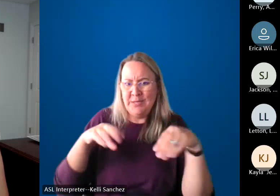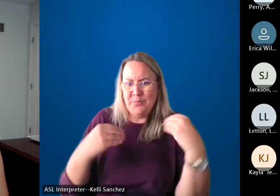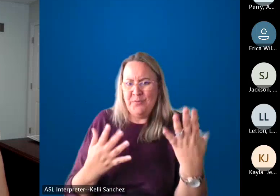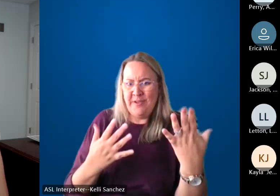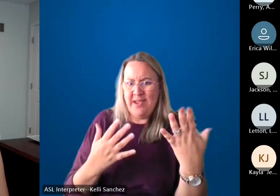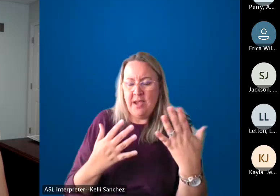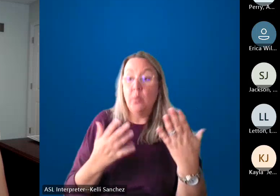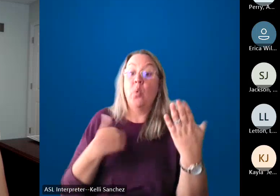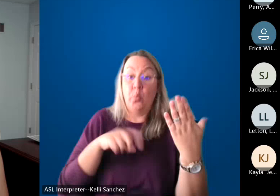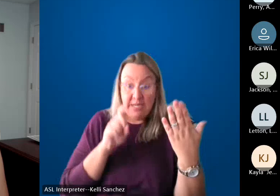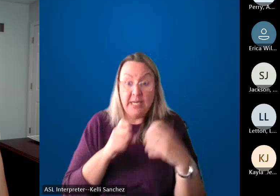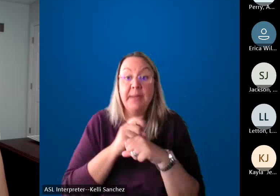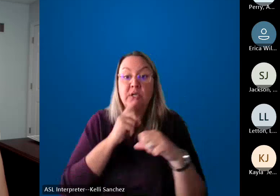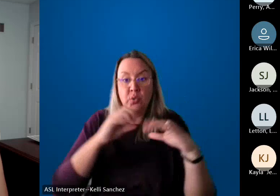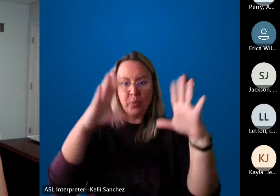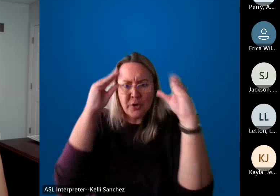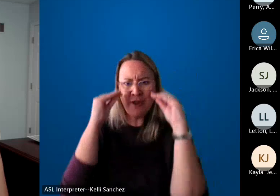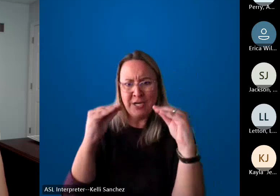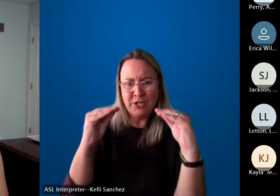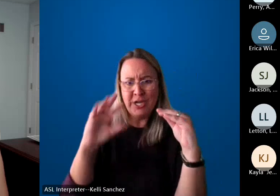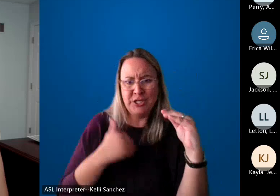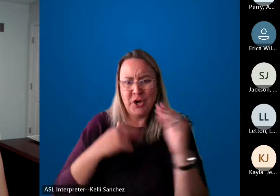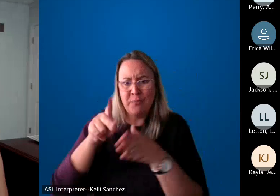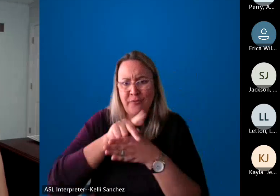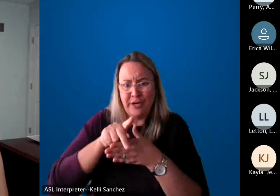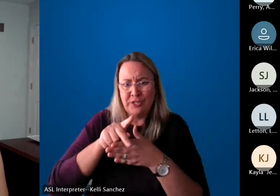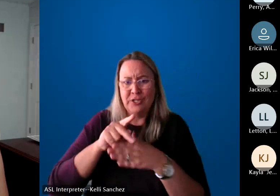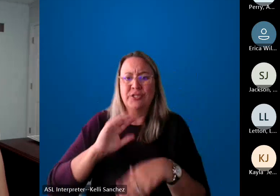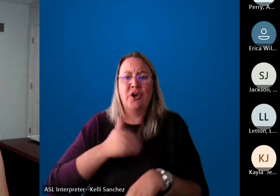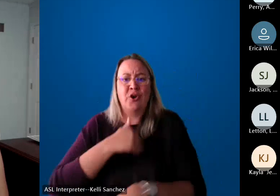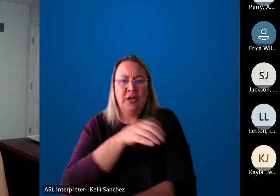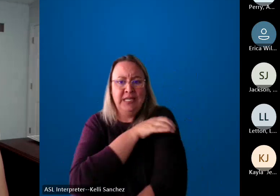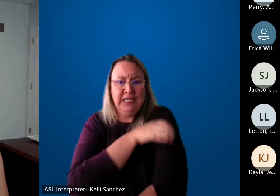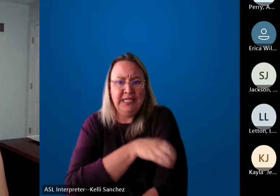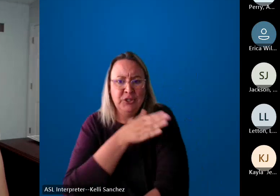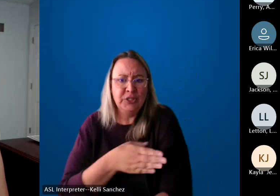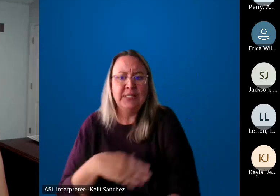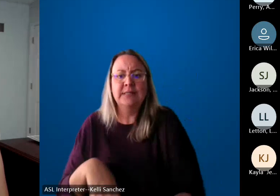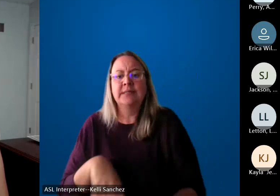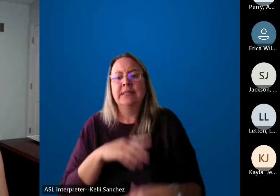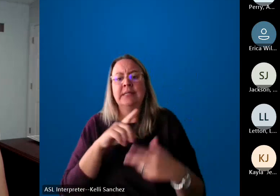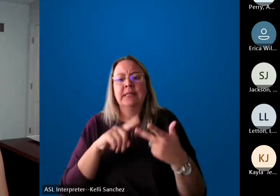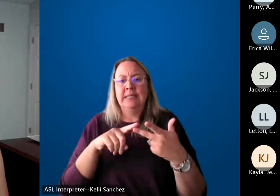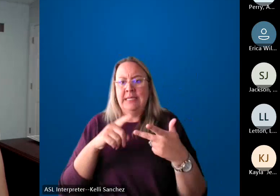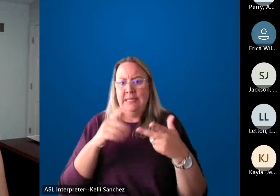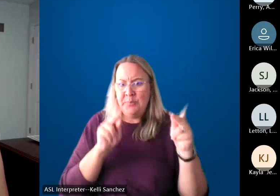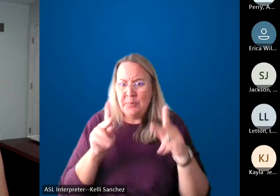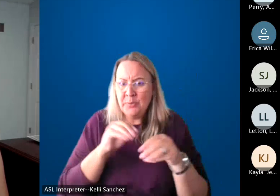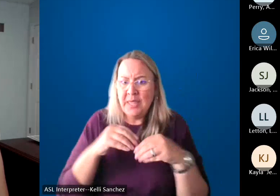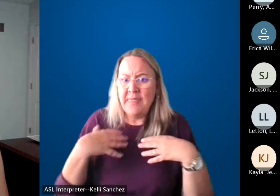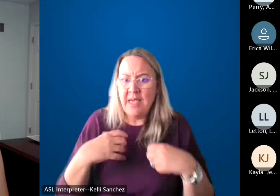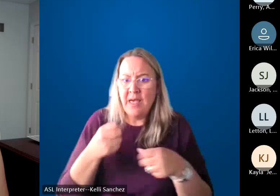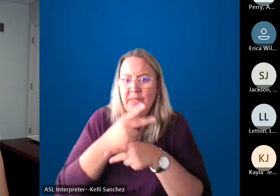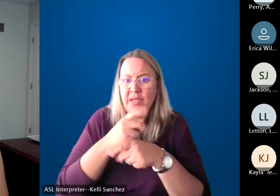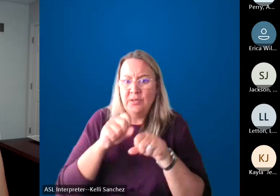we do need to educate our professionals, our clinicians, the individuals in our healthcare